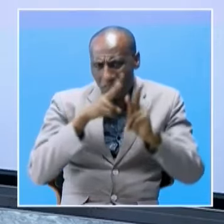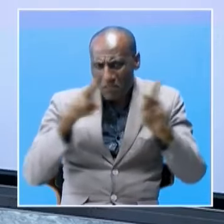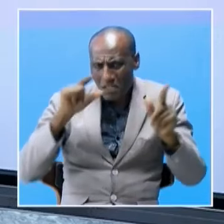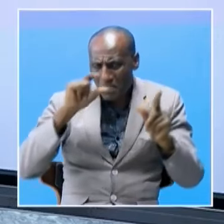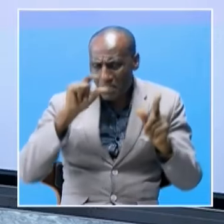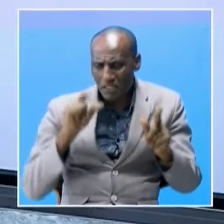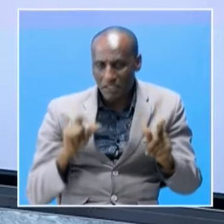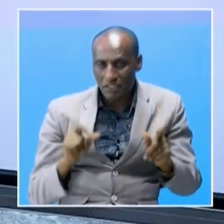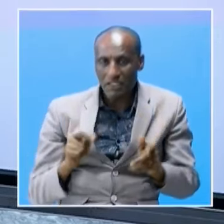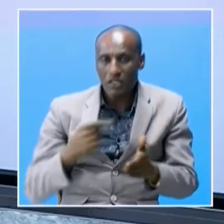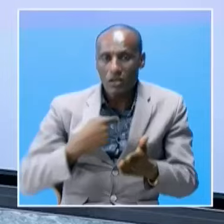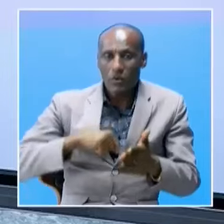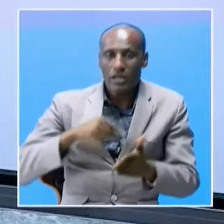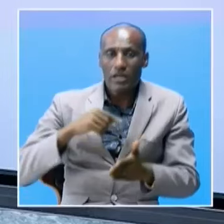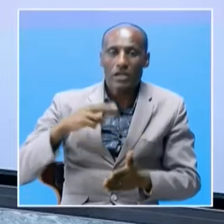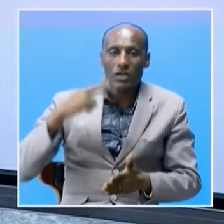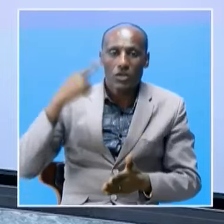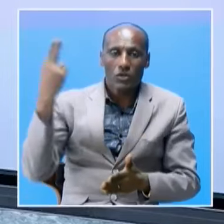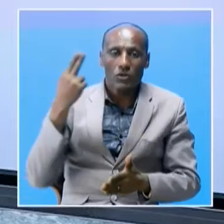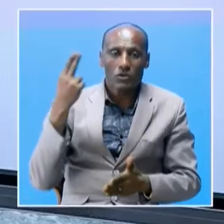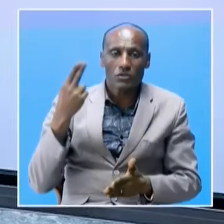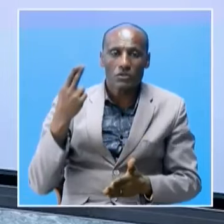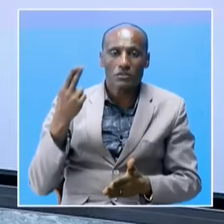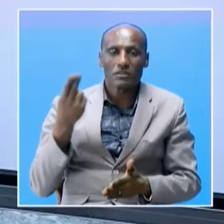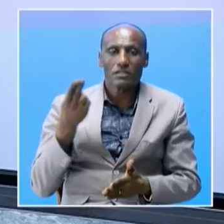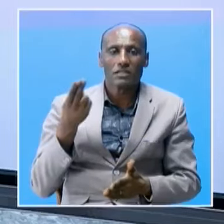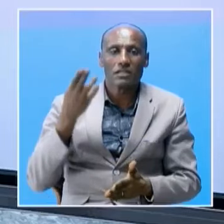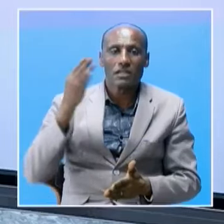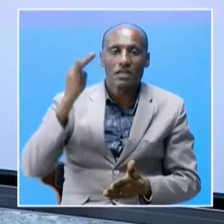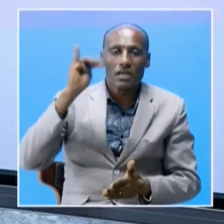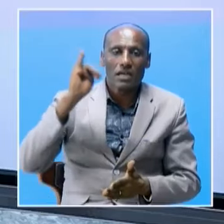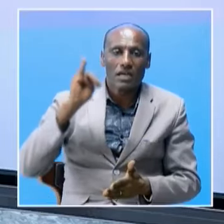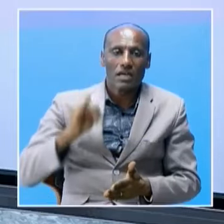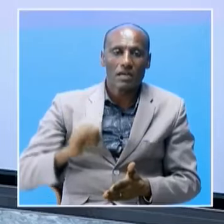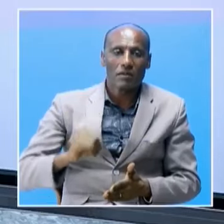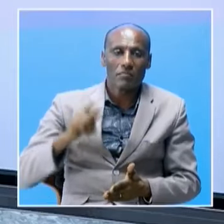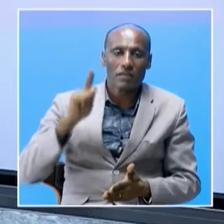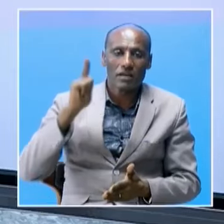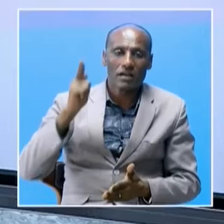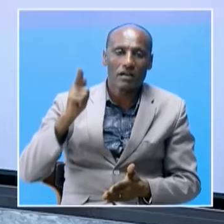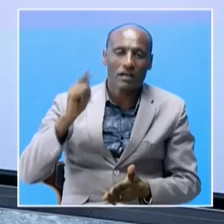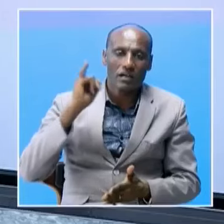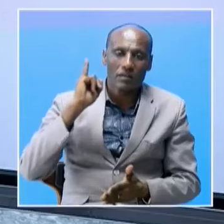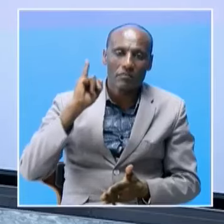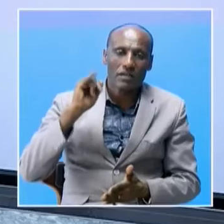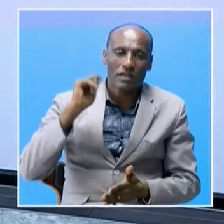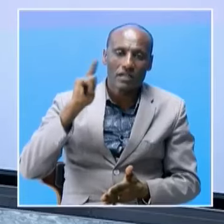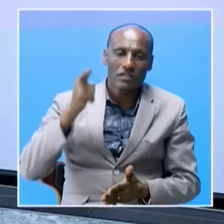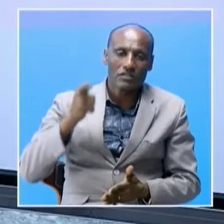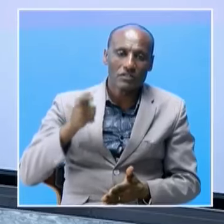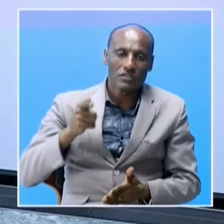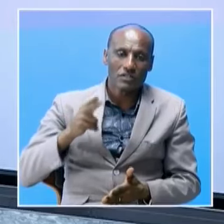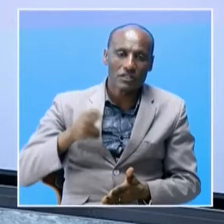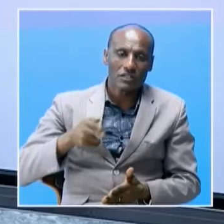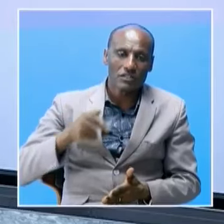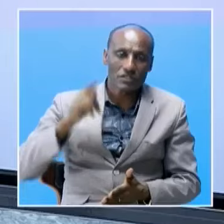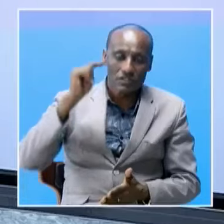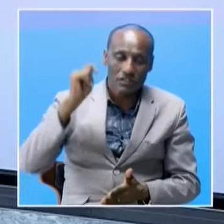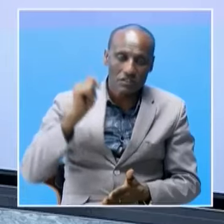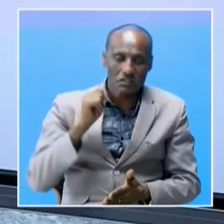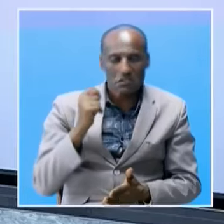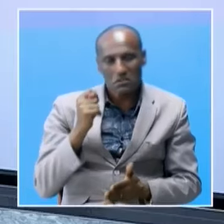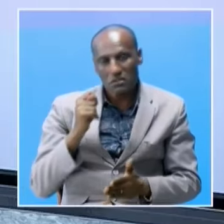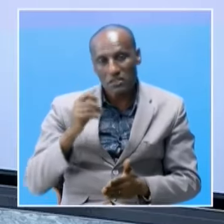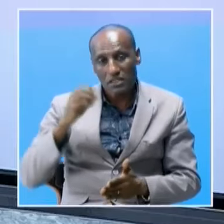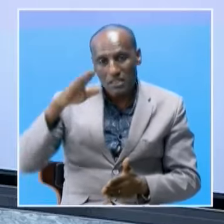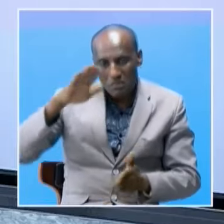use might. Excellent. Let's come to the third one. Yes? The third one is could. Yeah?